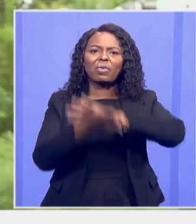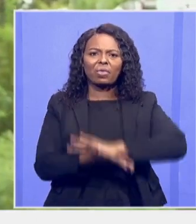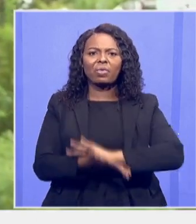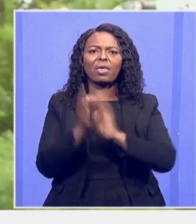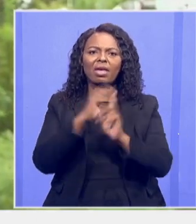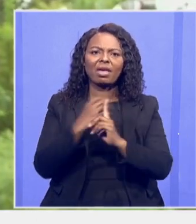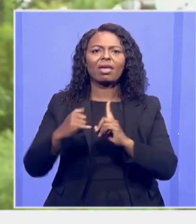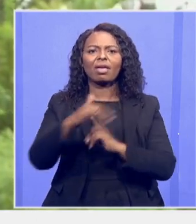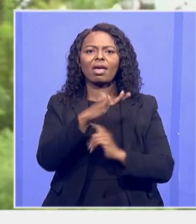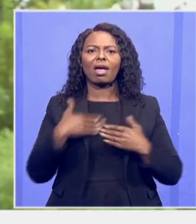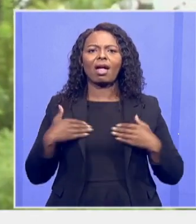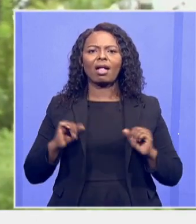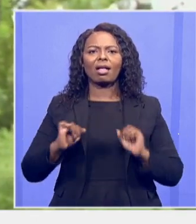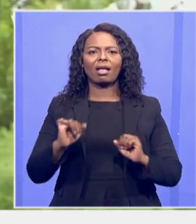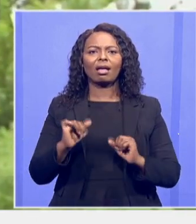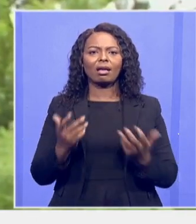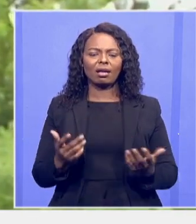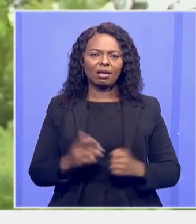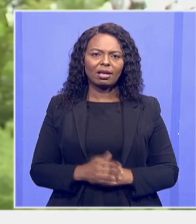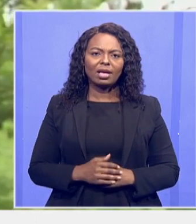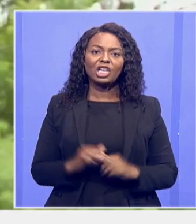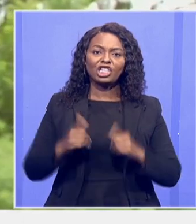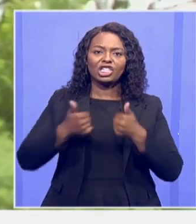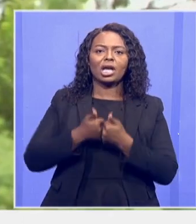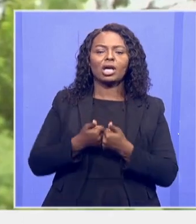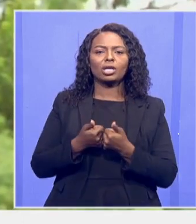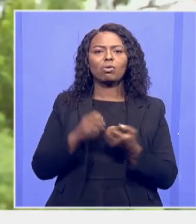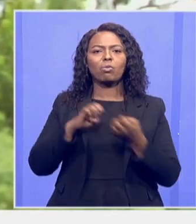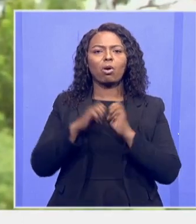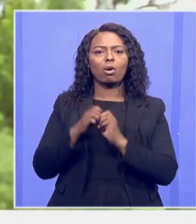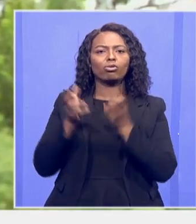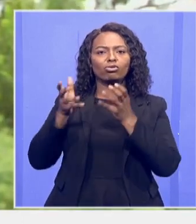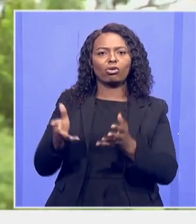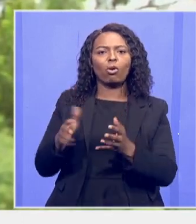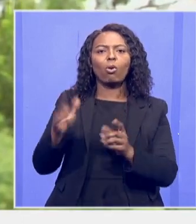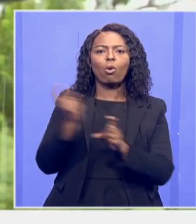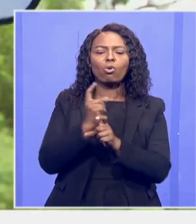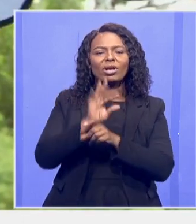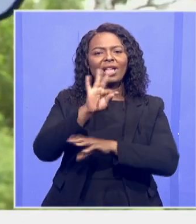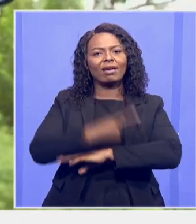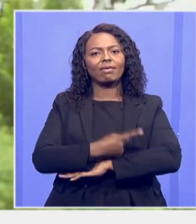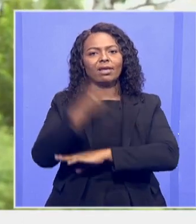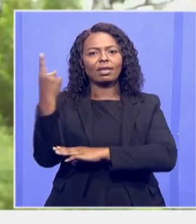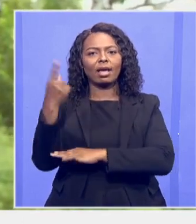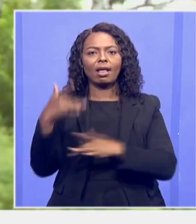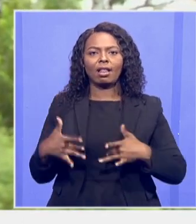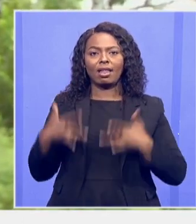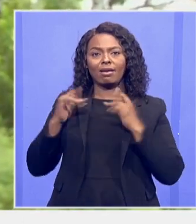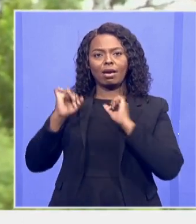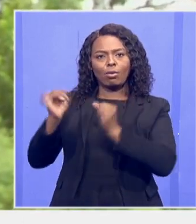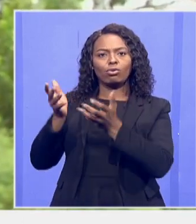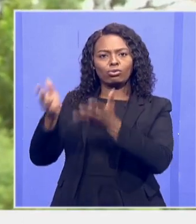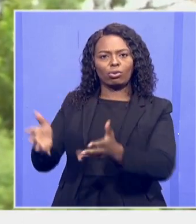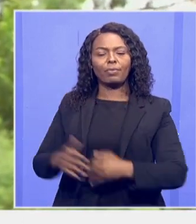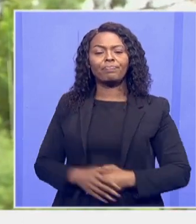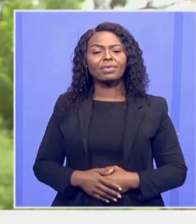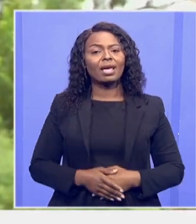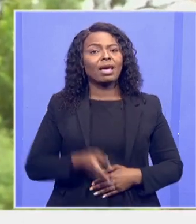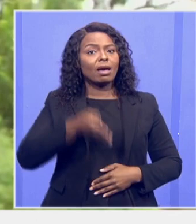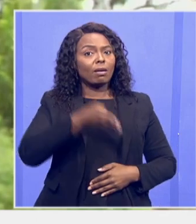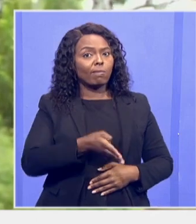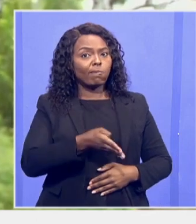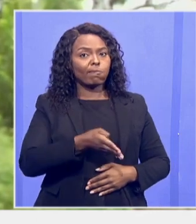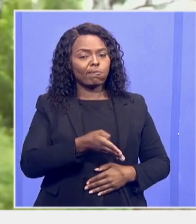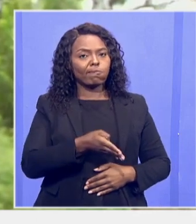pressing service delivery challenges that these people are facing. They are living with garbage on a day-to-day basis. And here in Sebokeng, and it's